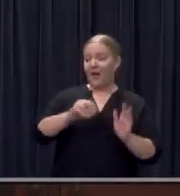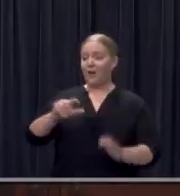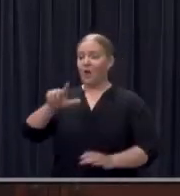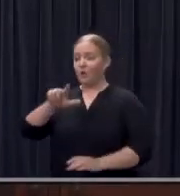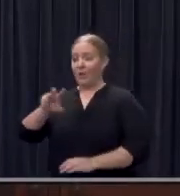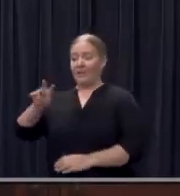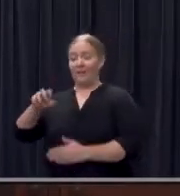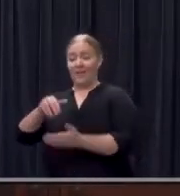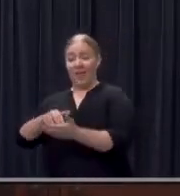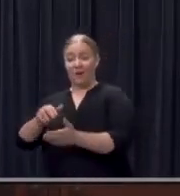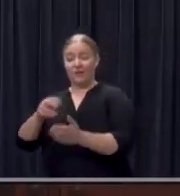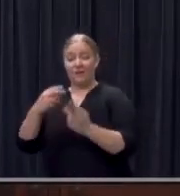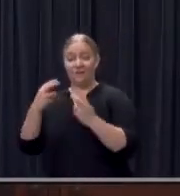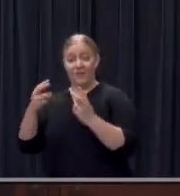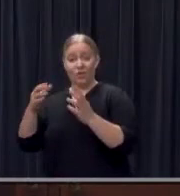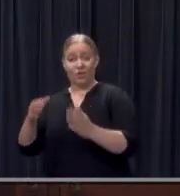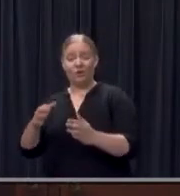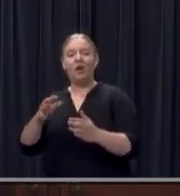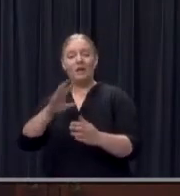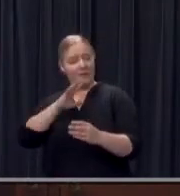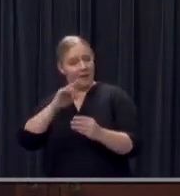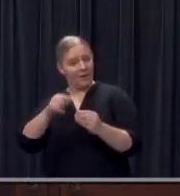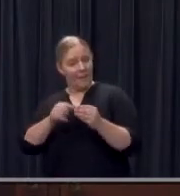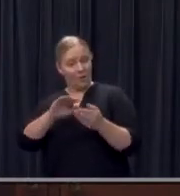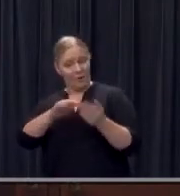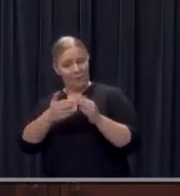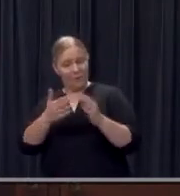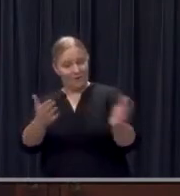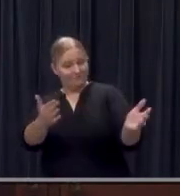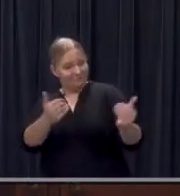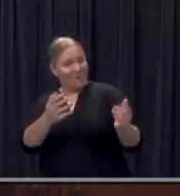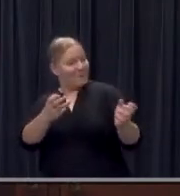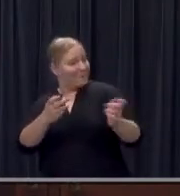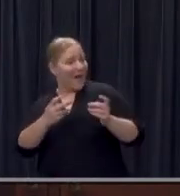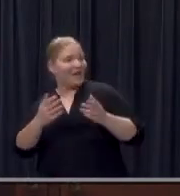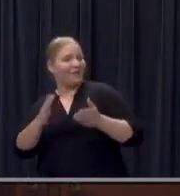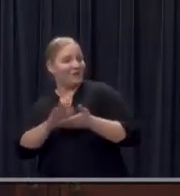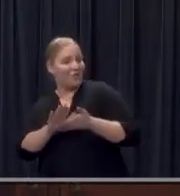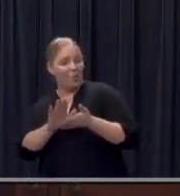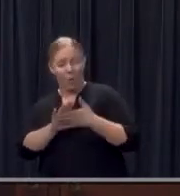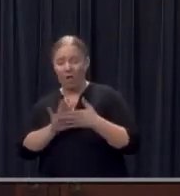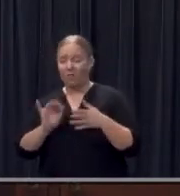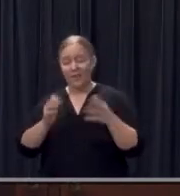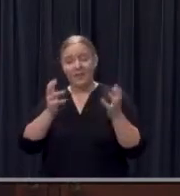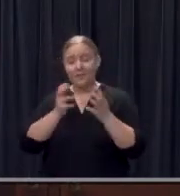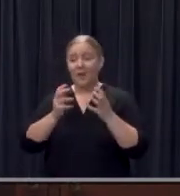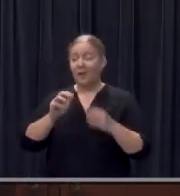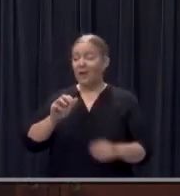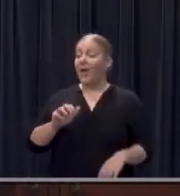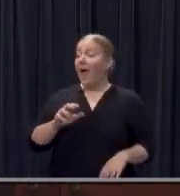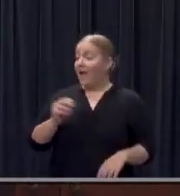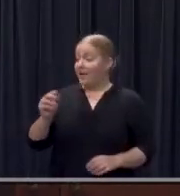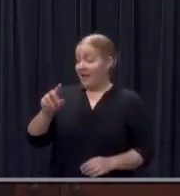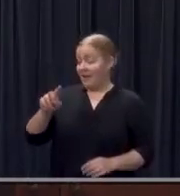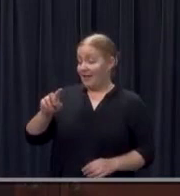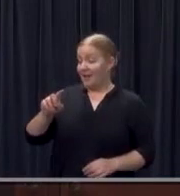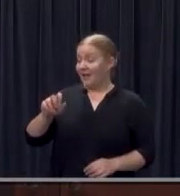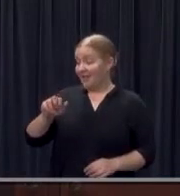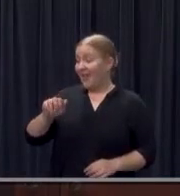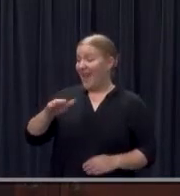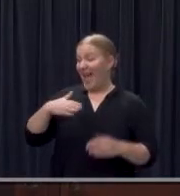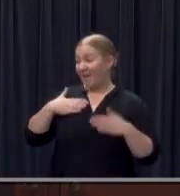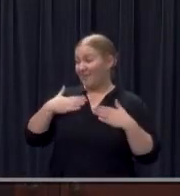visitors. So talk about getting our community back in our schools. I think that's pretty evident there. There's another data point, so I'm glad to see it. So